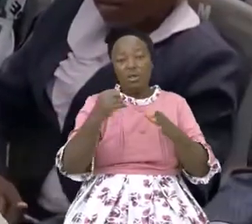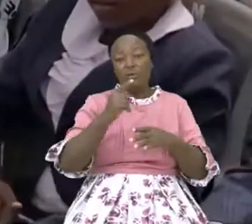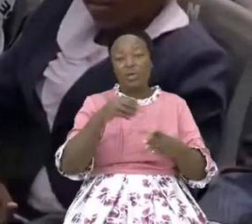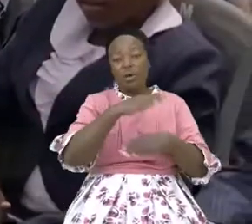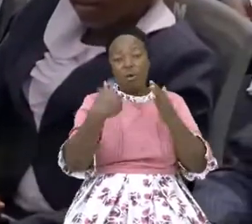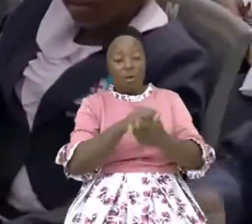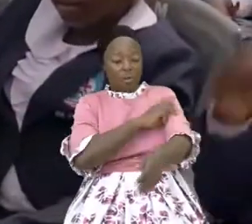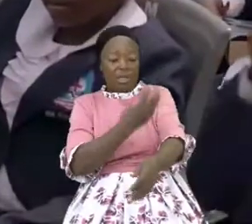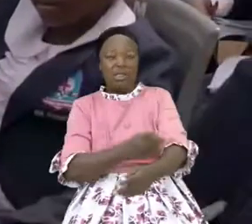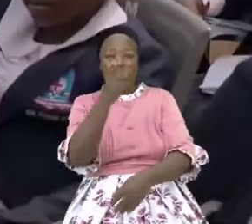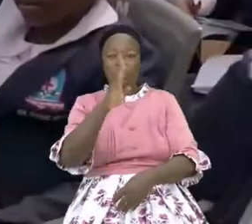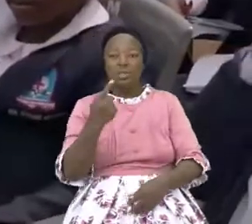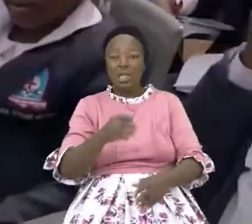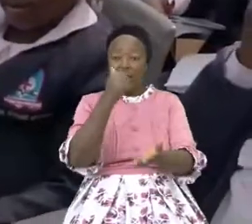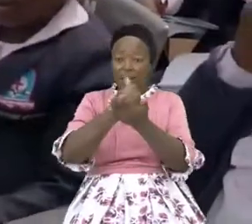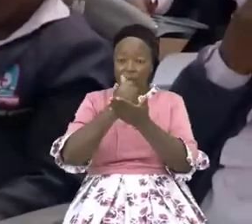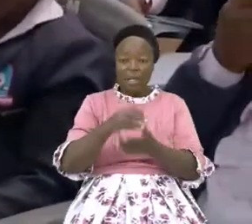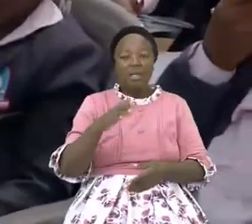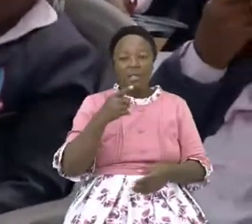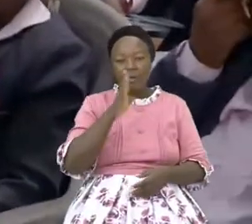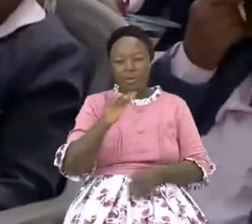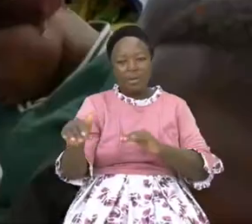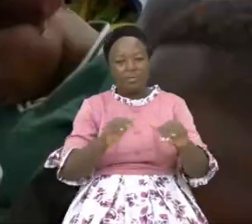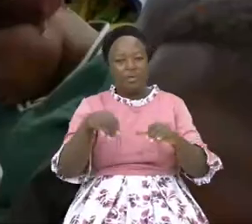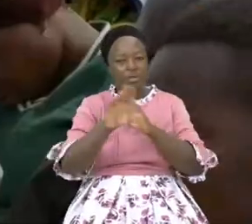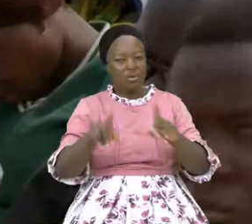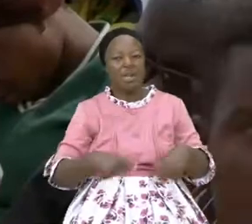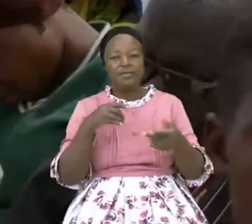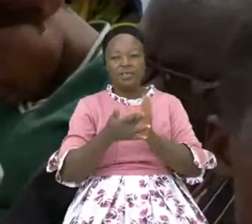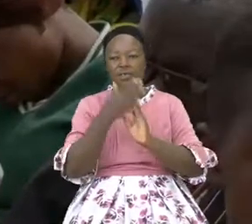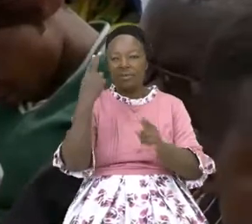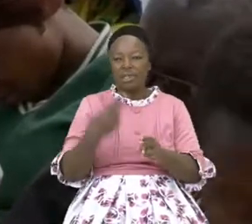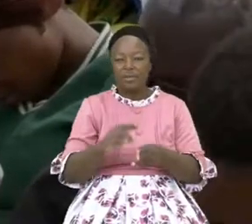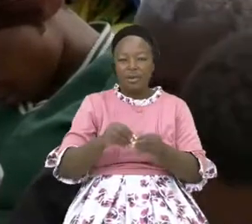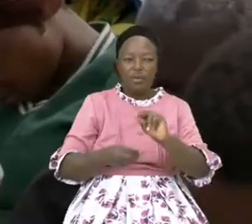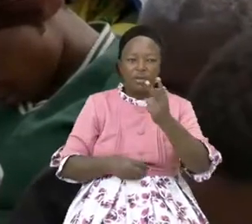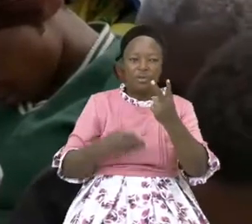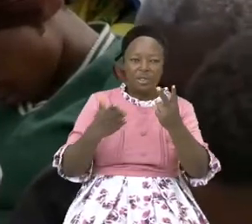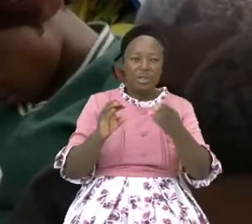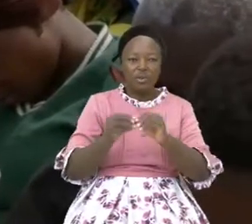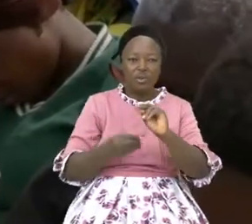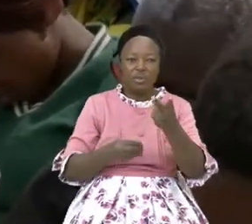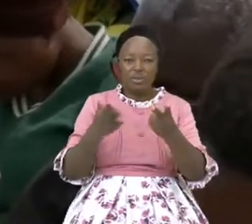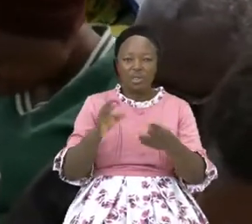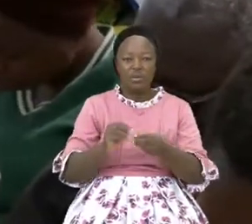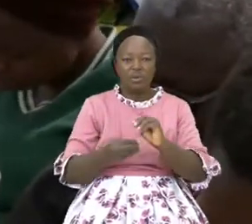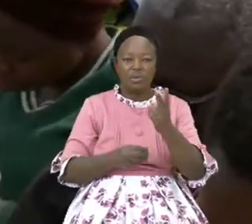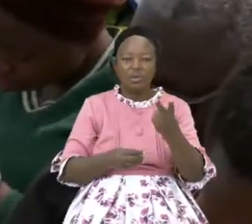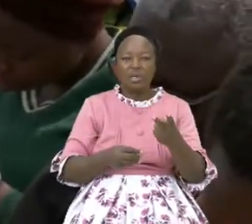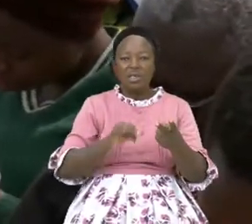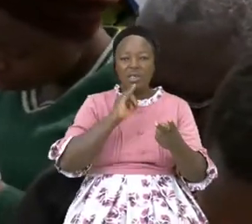in Amen, there'll be a performance in your life. Look at number two there. Number two is